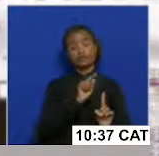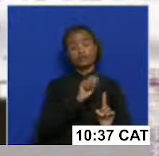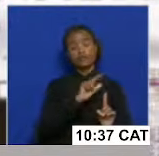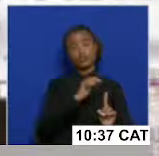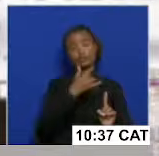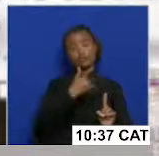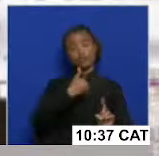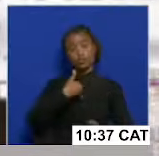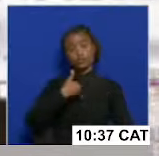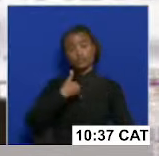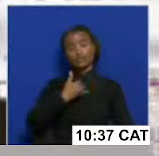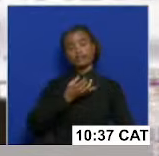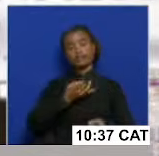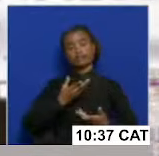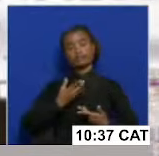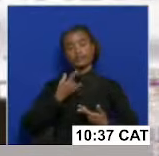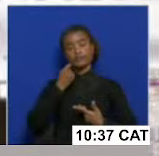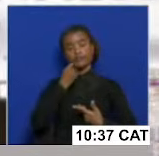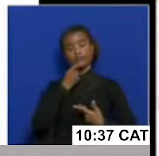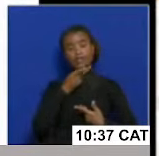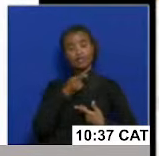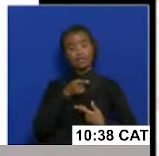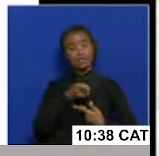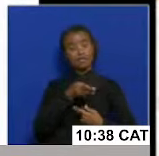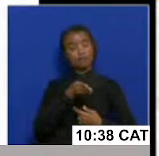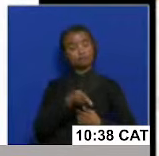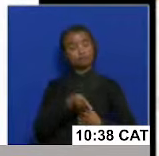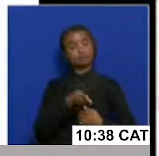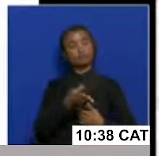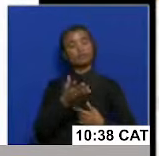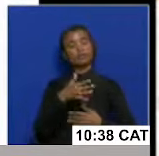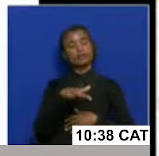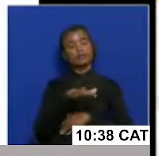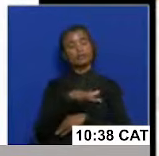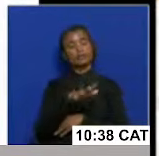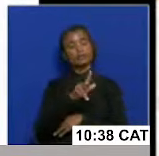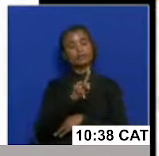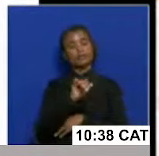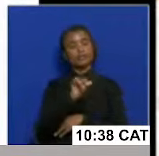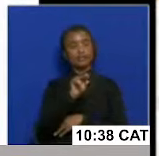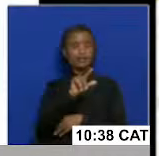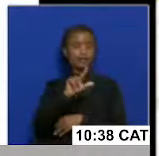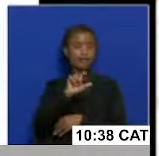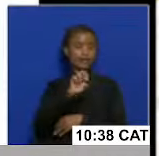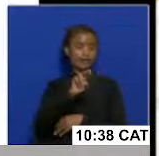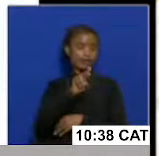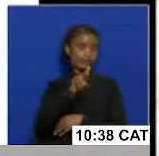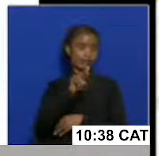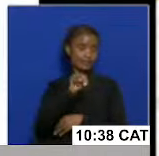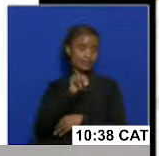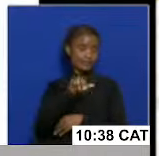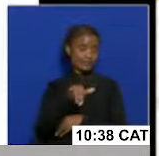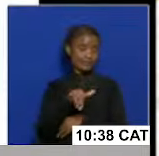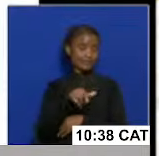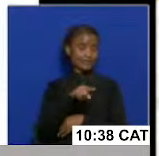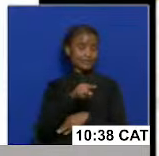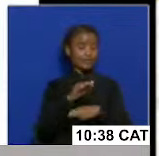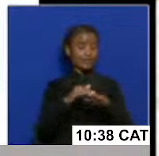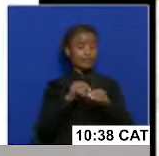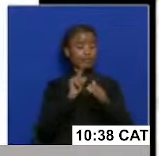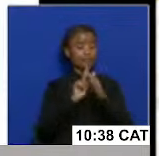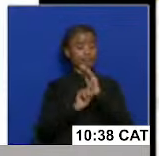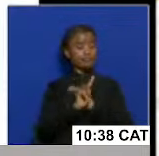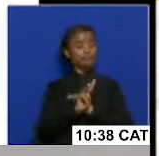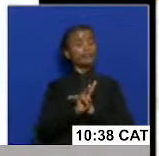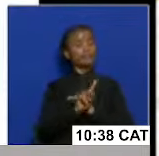were inside the apartment in Kilani, and she wanted me to speak to the owner of the stones. While I